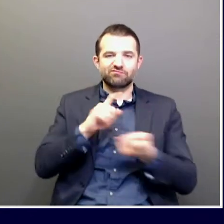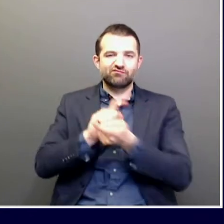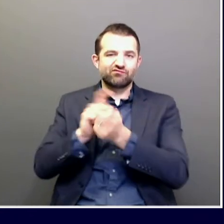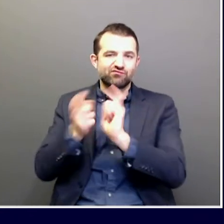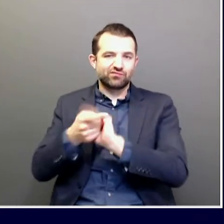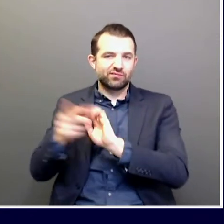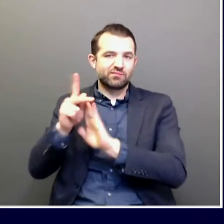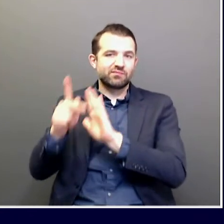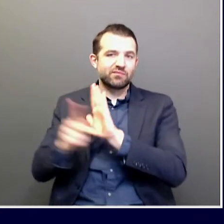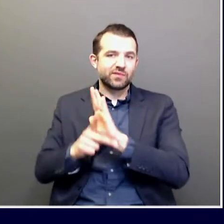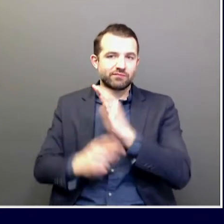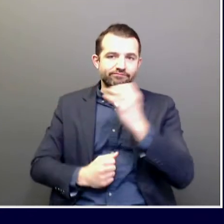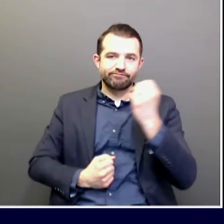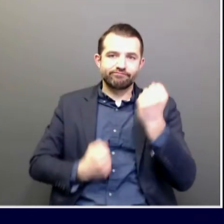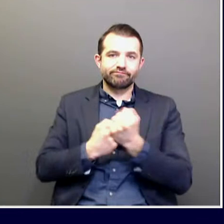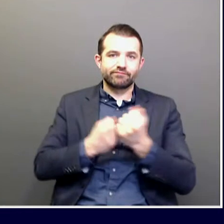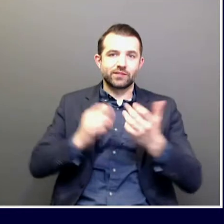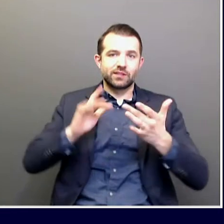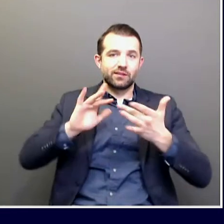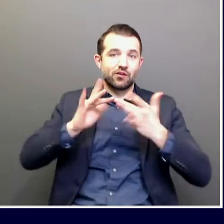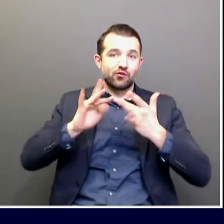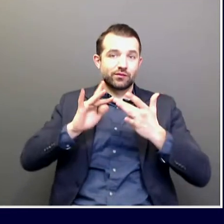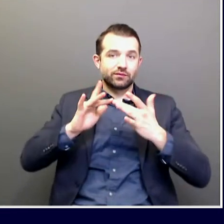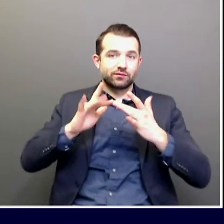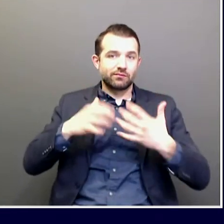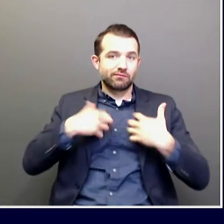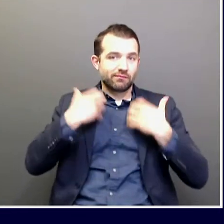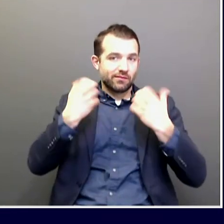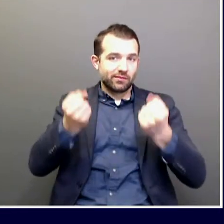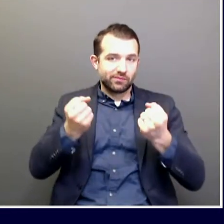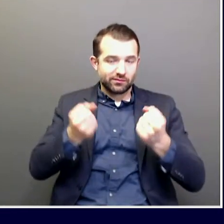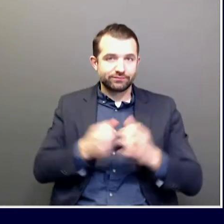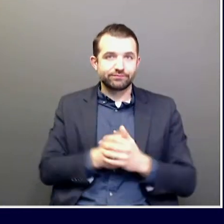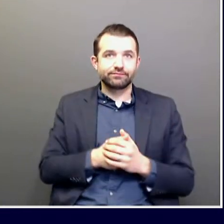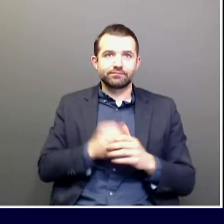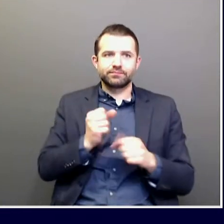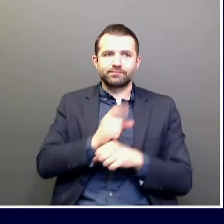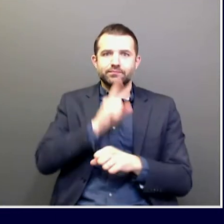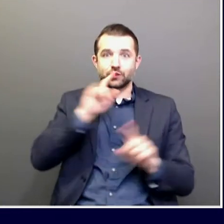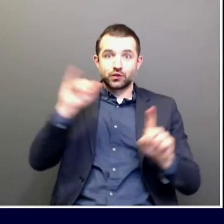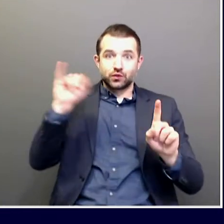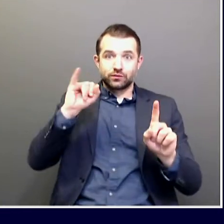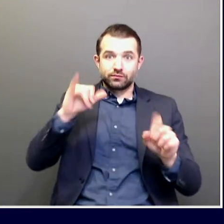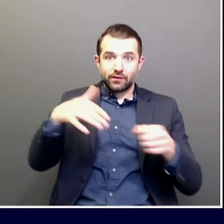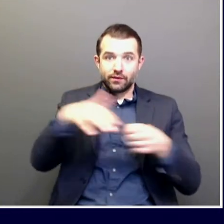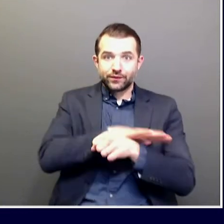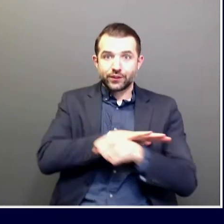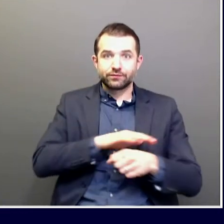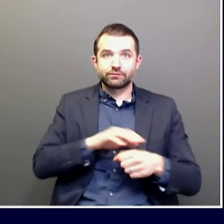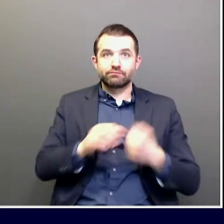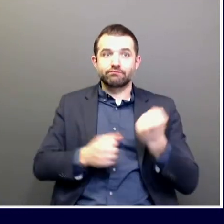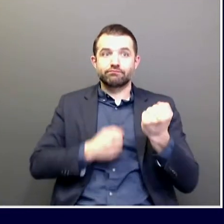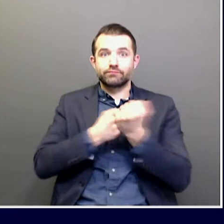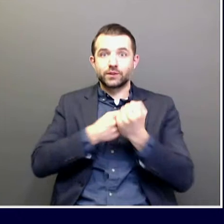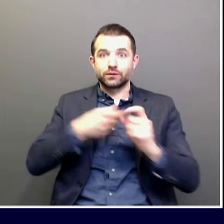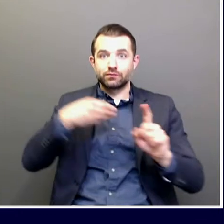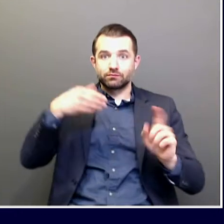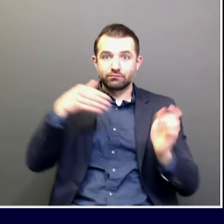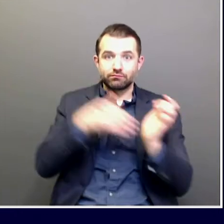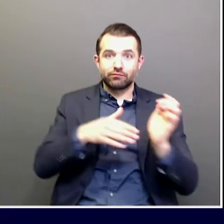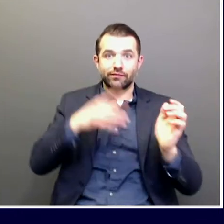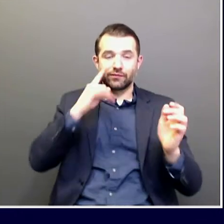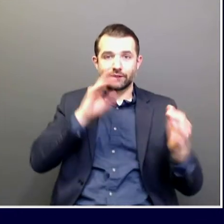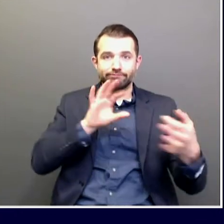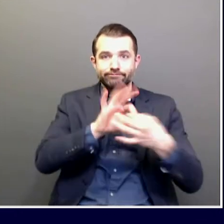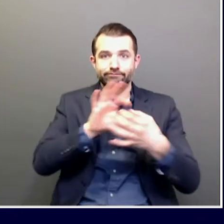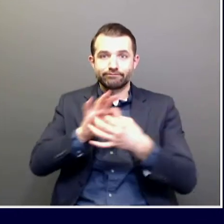during the pandemic, looking at our Maine Care data. So we're proud of the record that we produced during the pandemic. Our goal right now